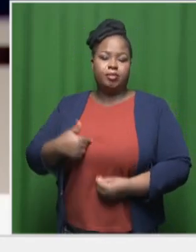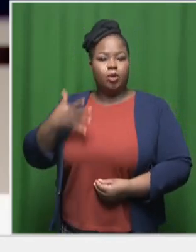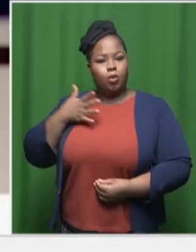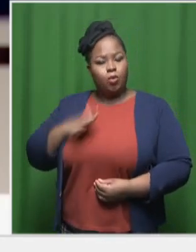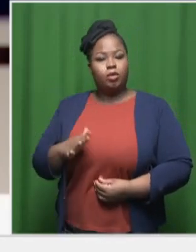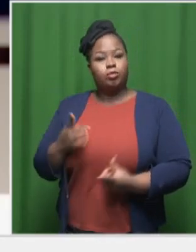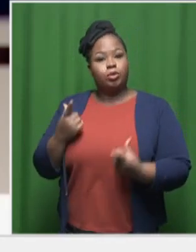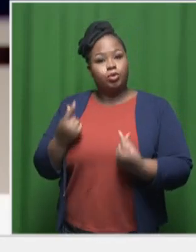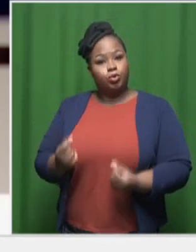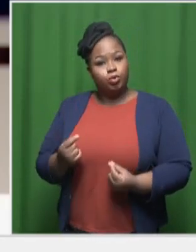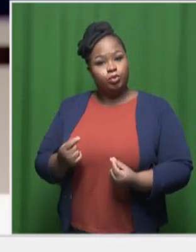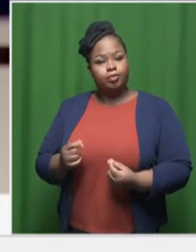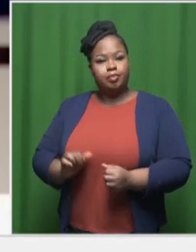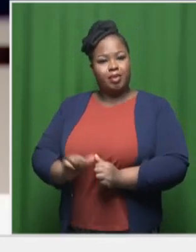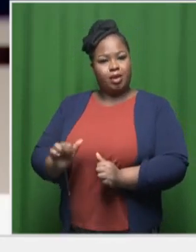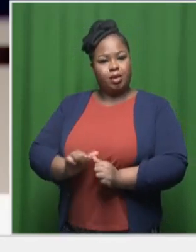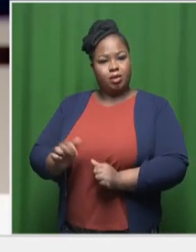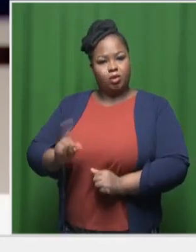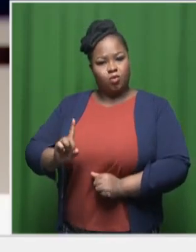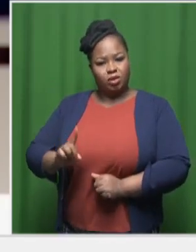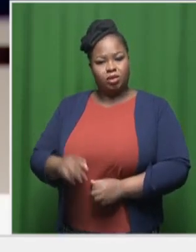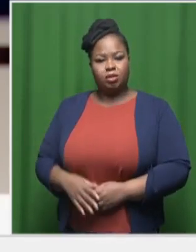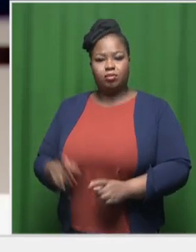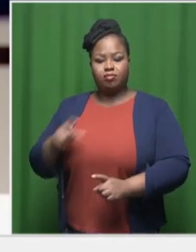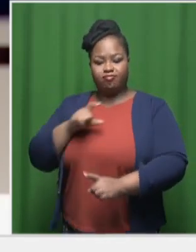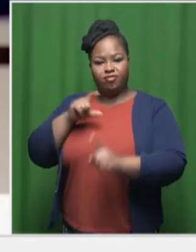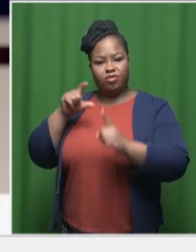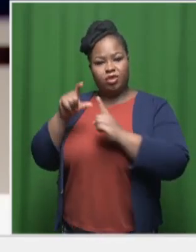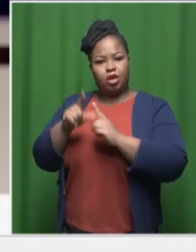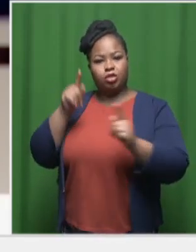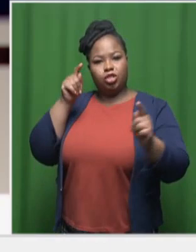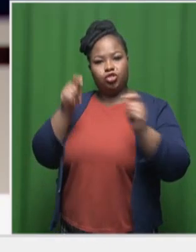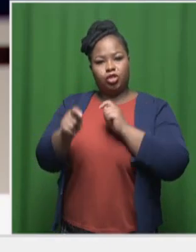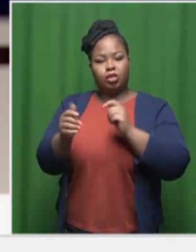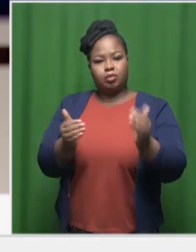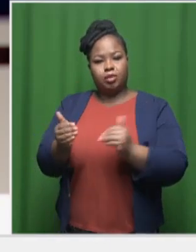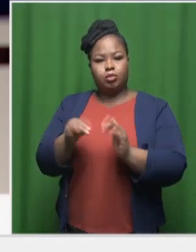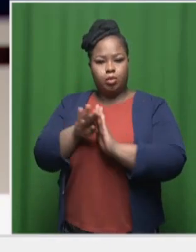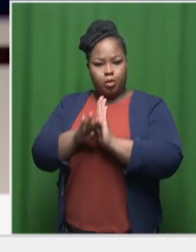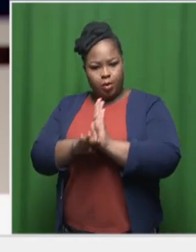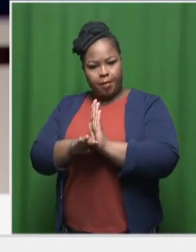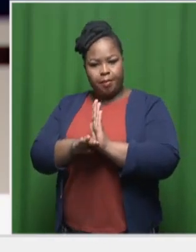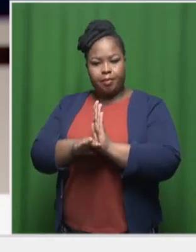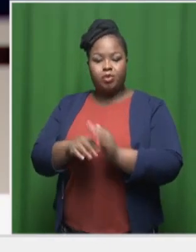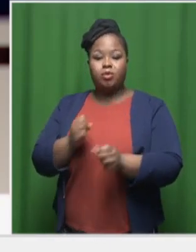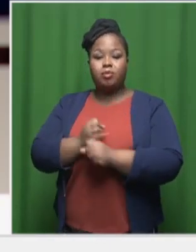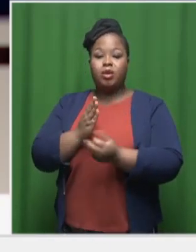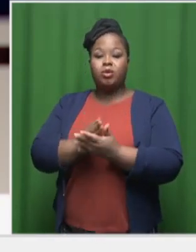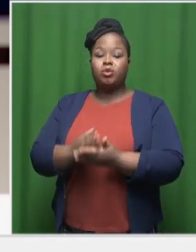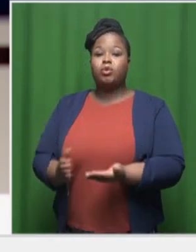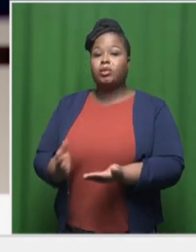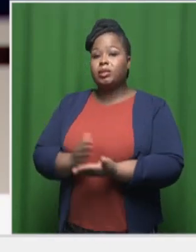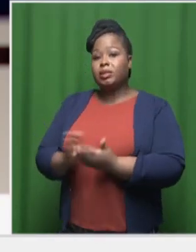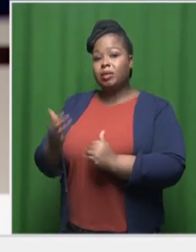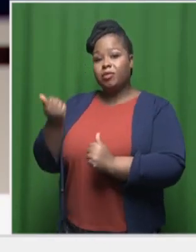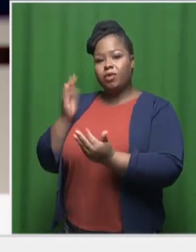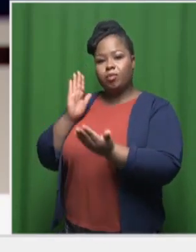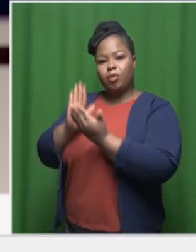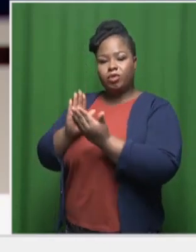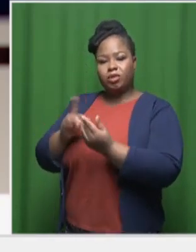to do properly is more from a culture change management program, ensuring that some of our approaches are